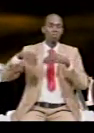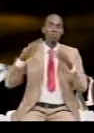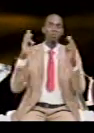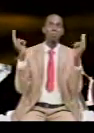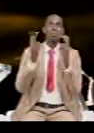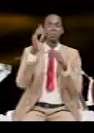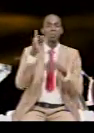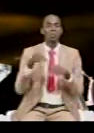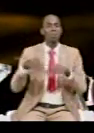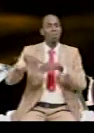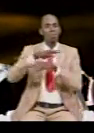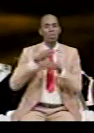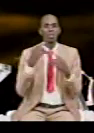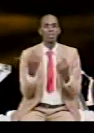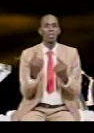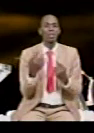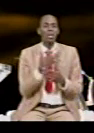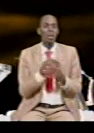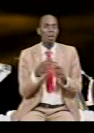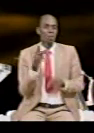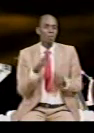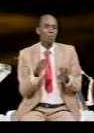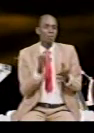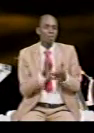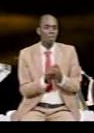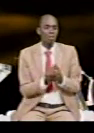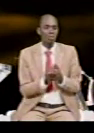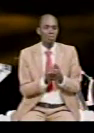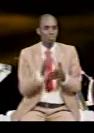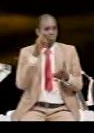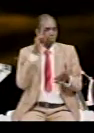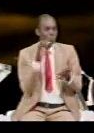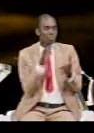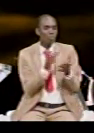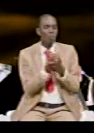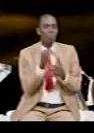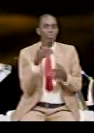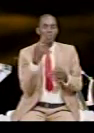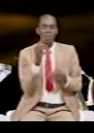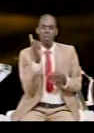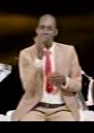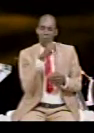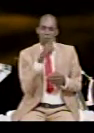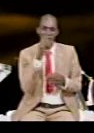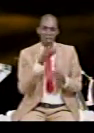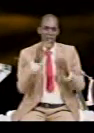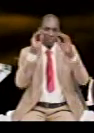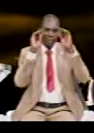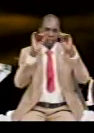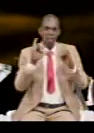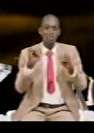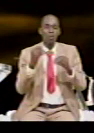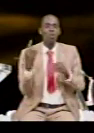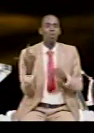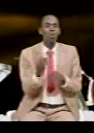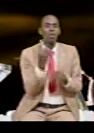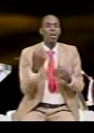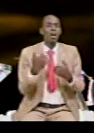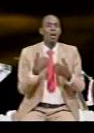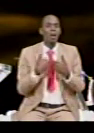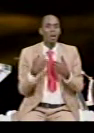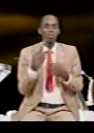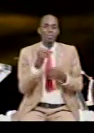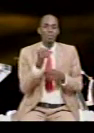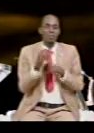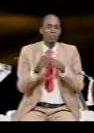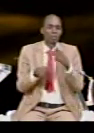believe their erroneous teachings only have a form of godliness. The people who believe